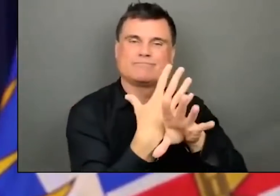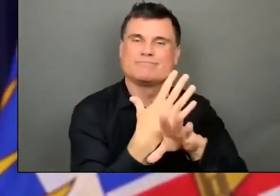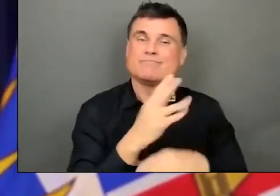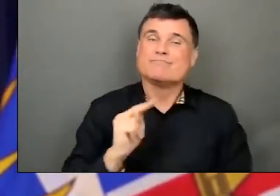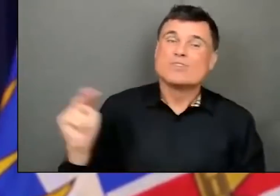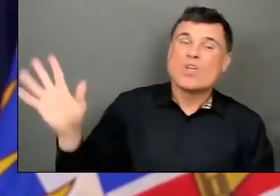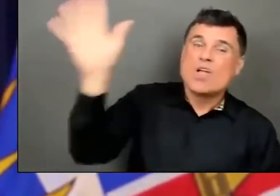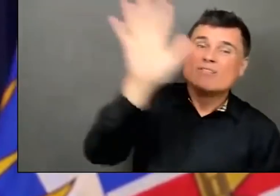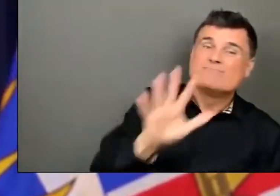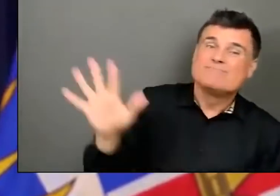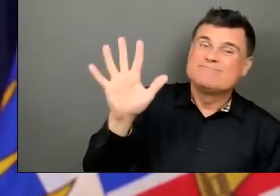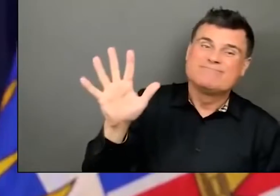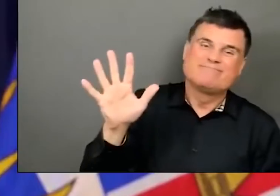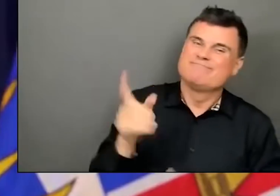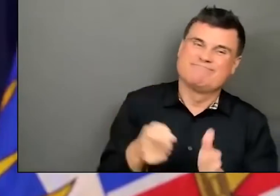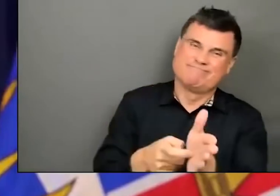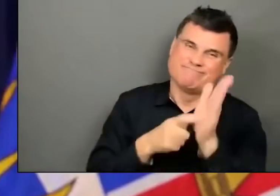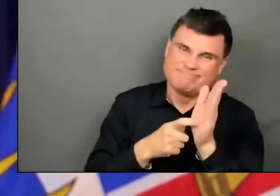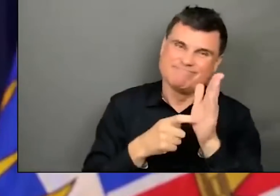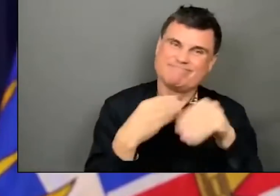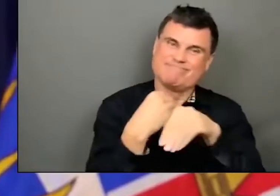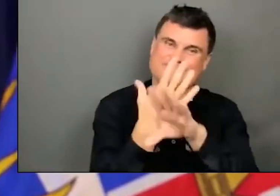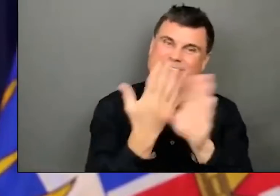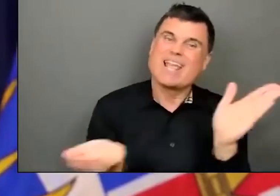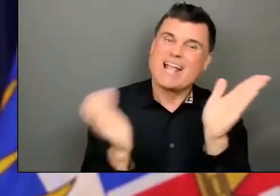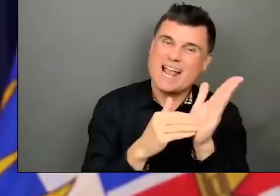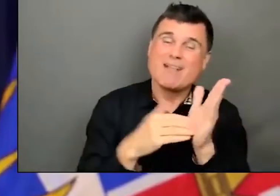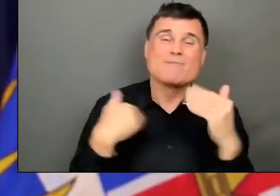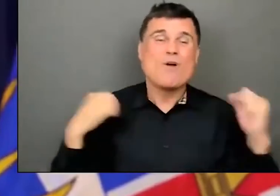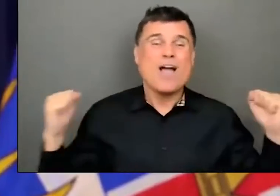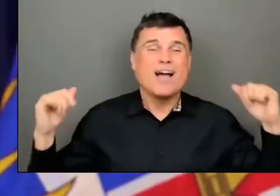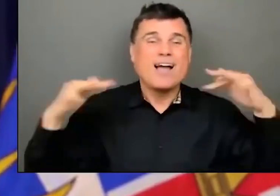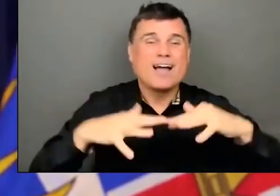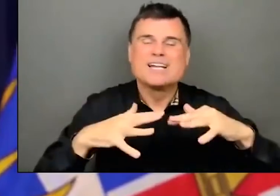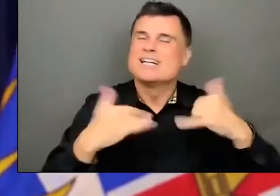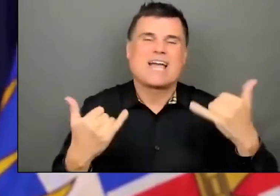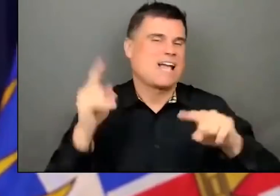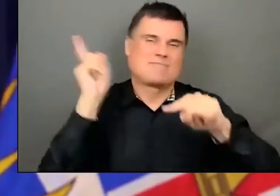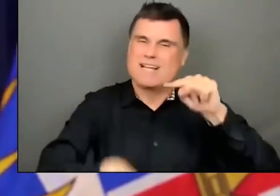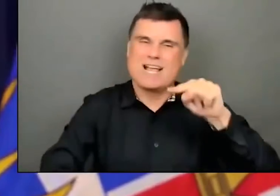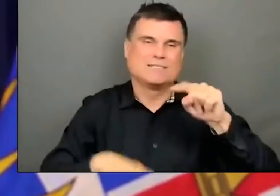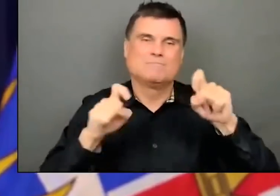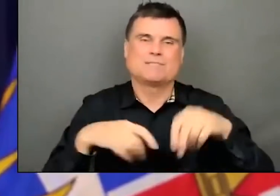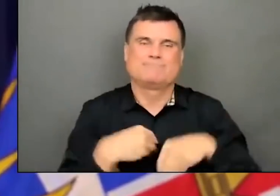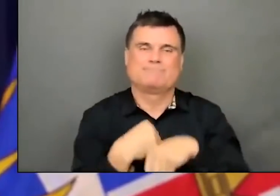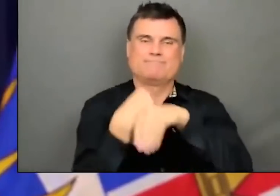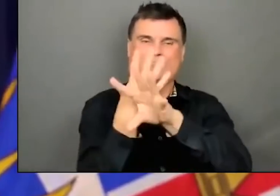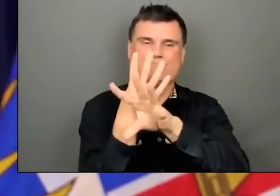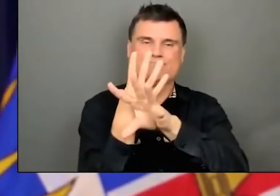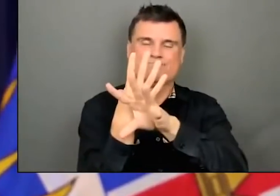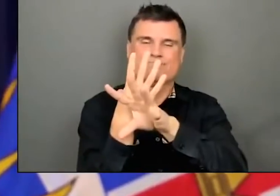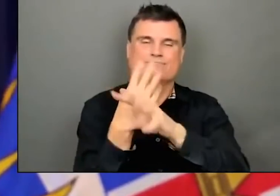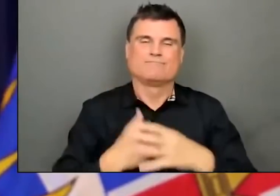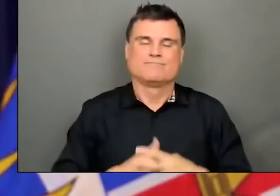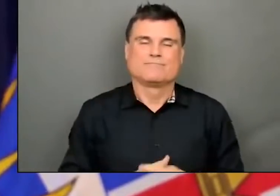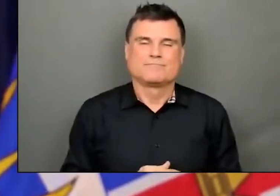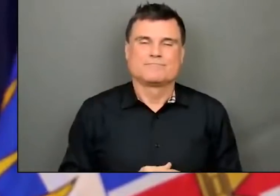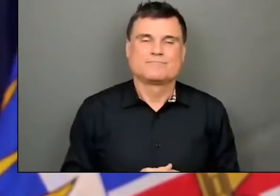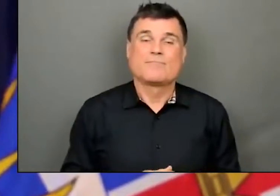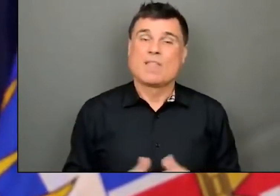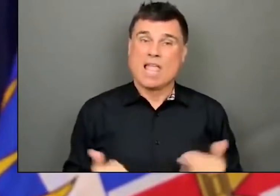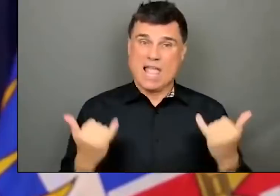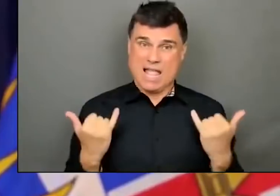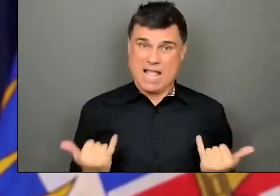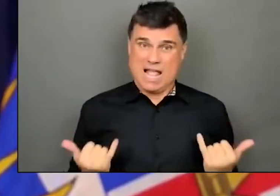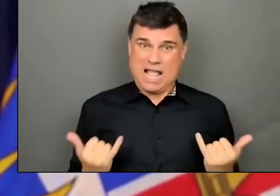This is especially important as we move into the colder winter months and spend more time indoors, and as we start to